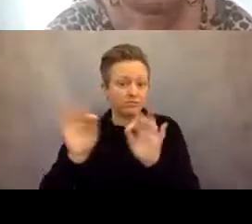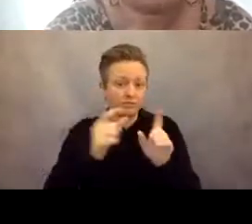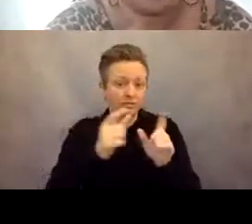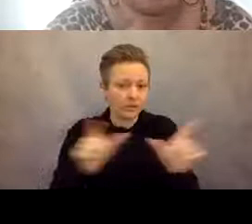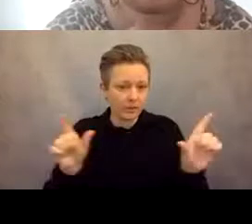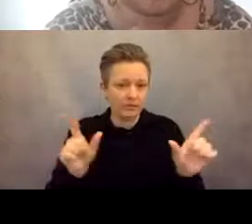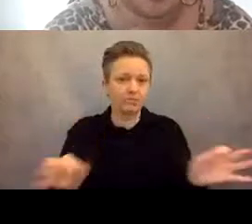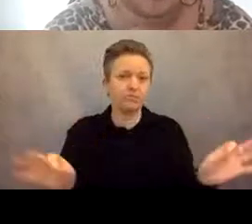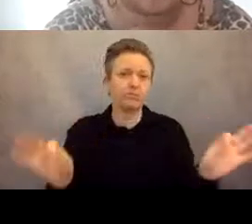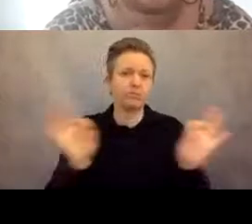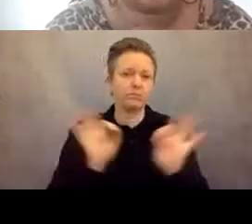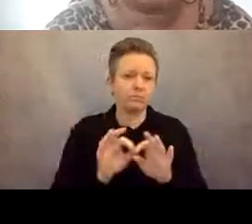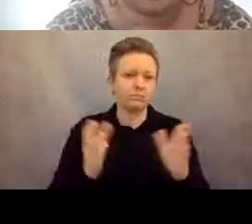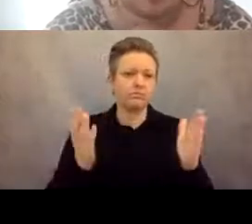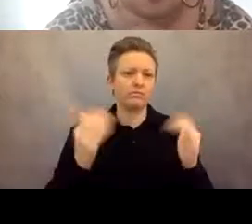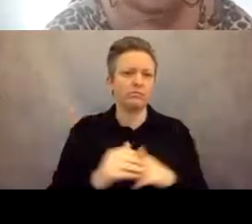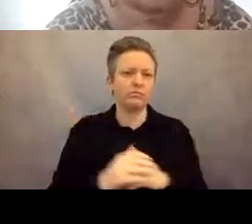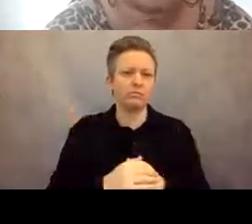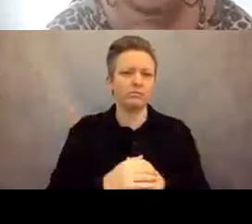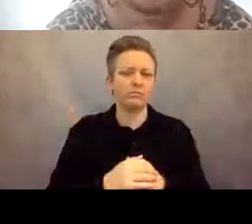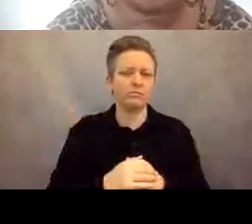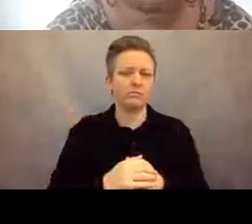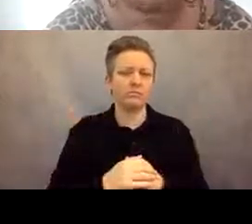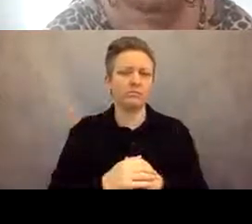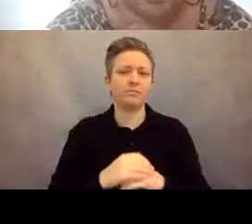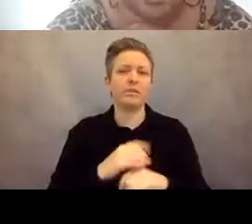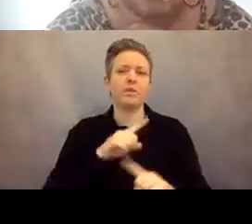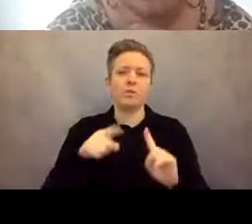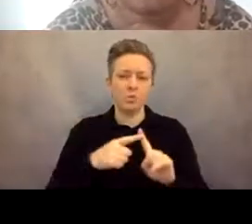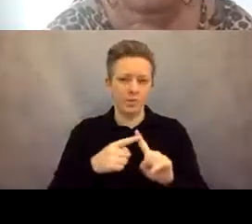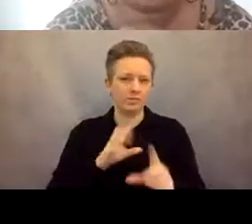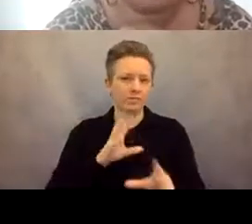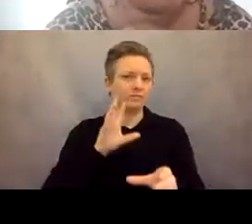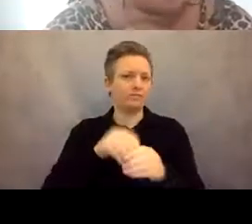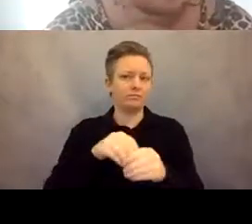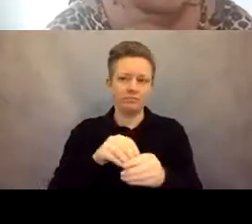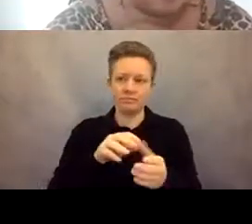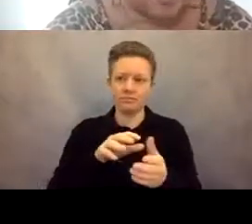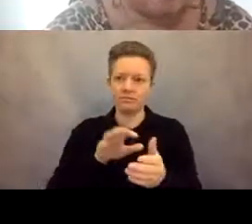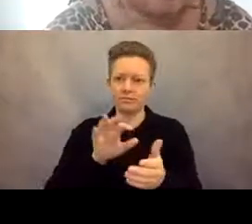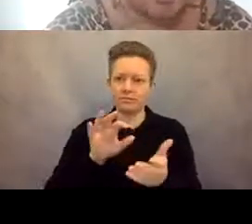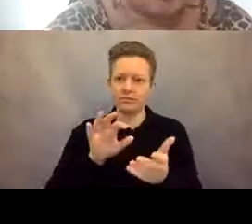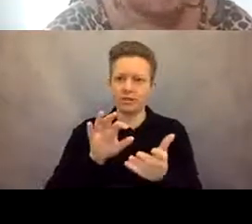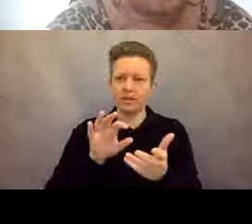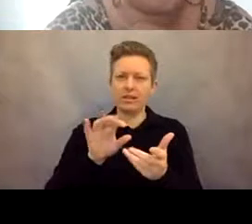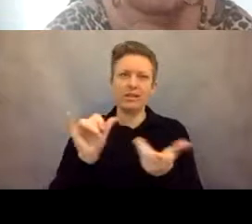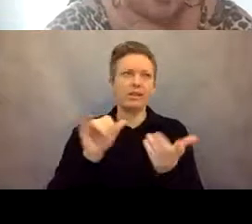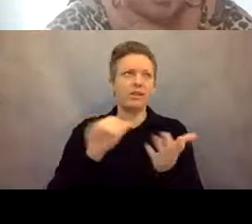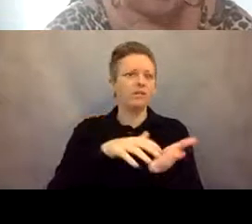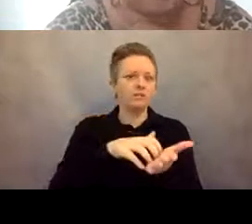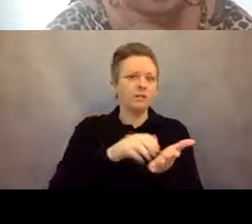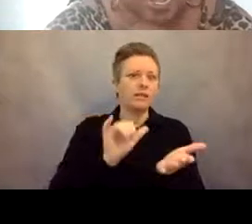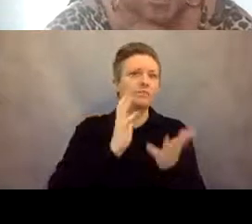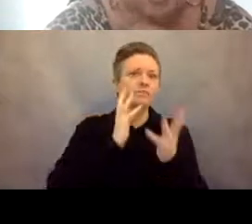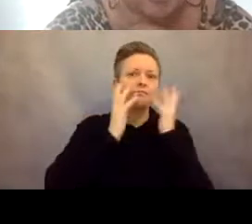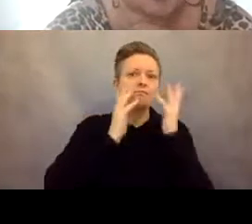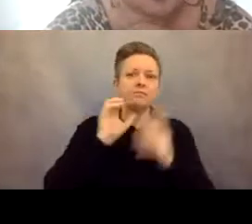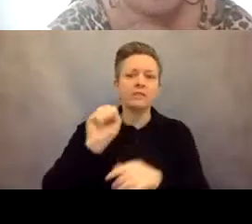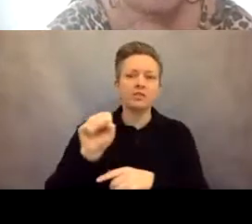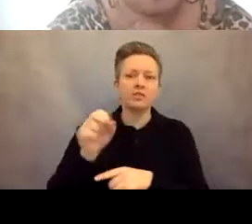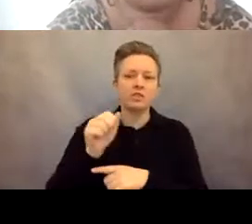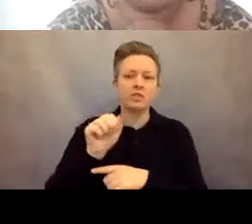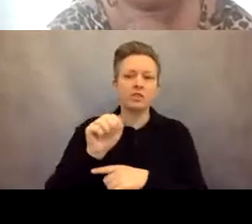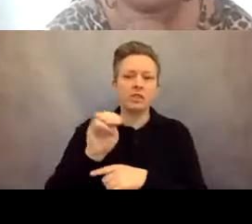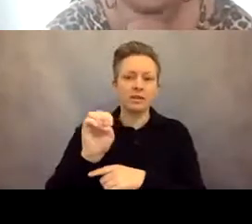fragility, and when you do, process it and keep going. Similarly with shame, don't fall into shame. It's actually one of the biggest